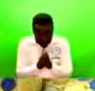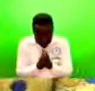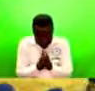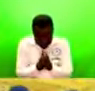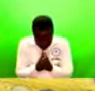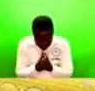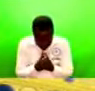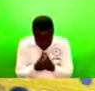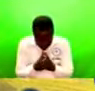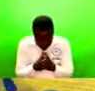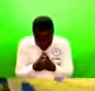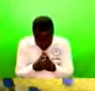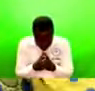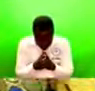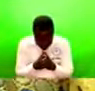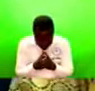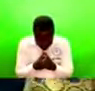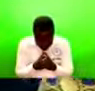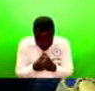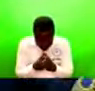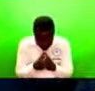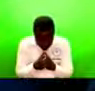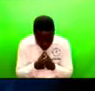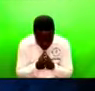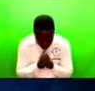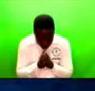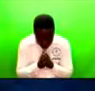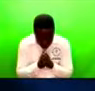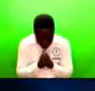never before. In the name of Jesus.